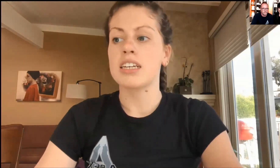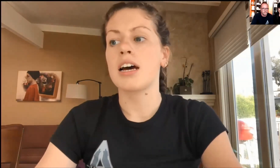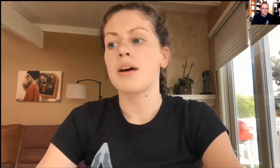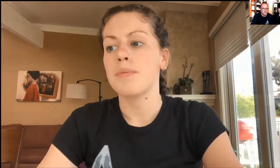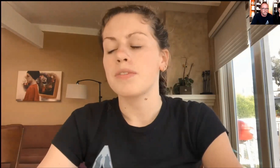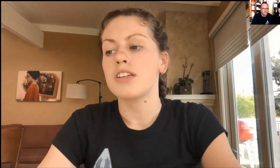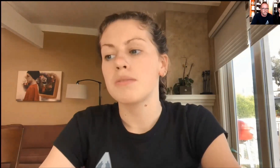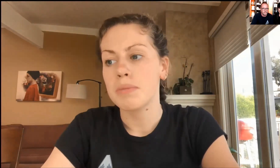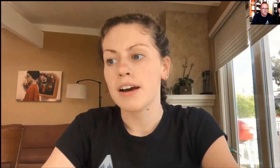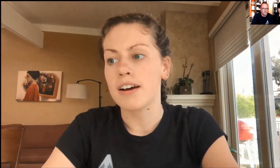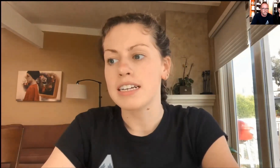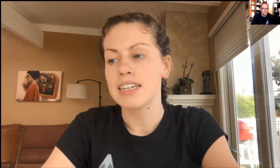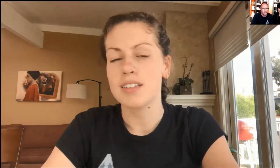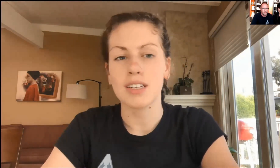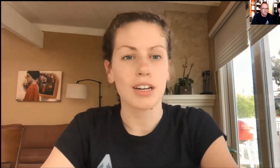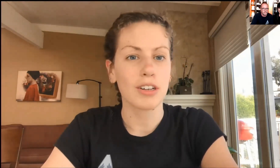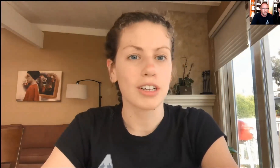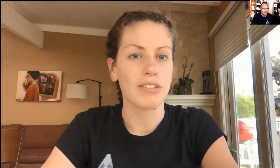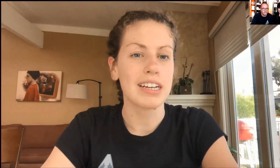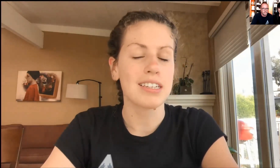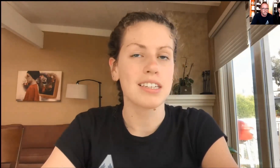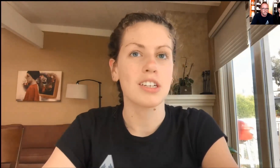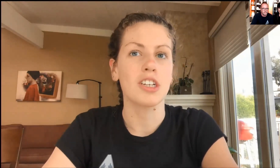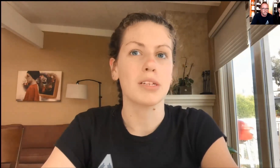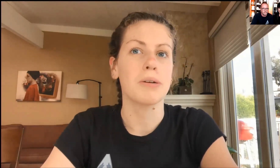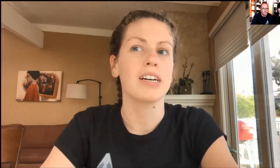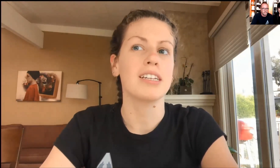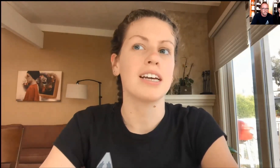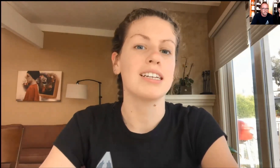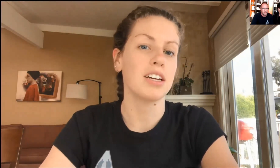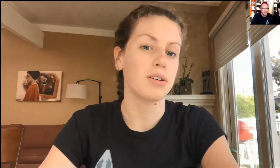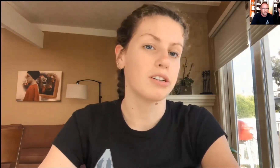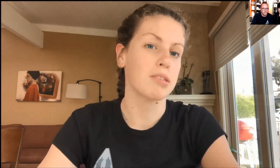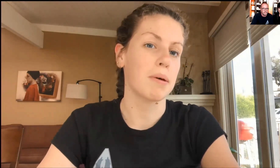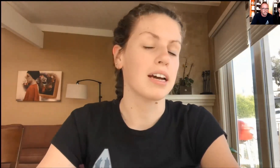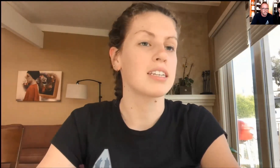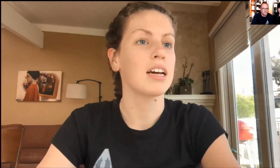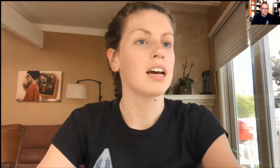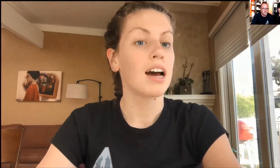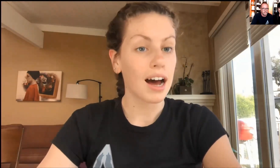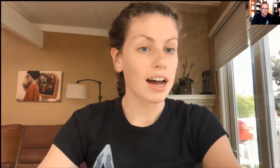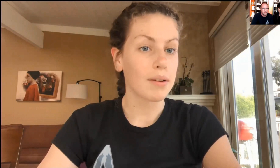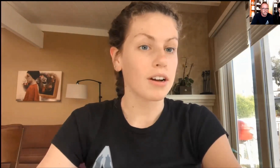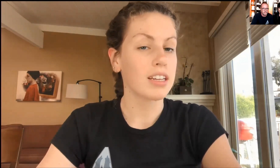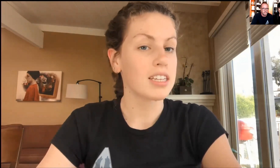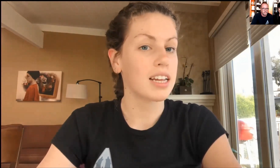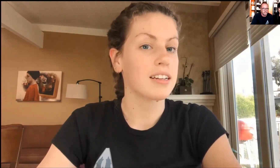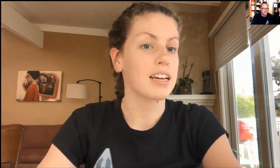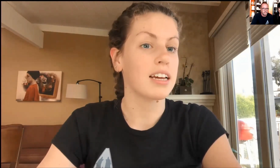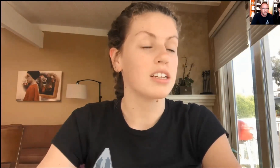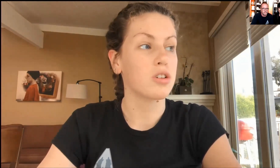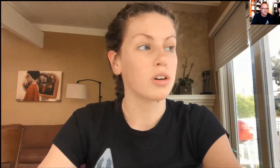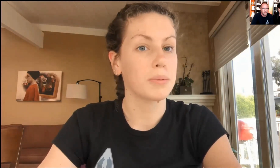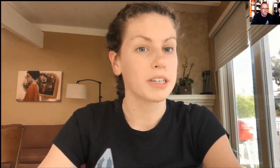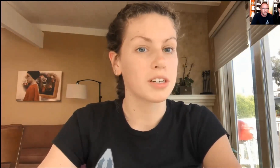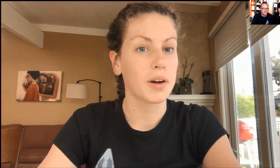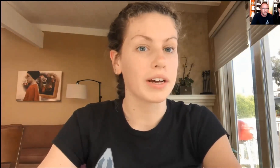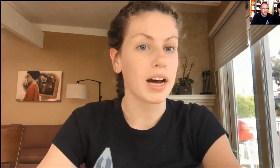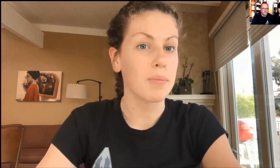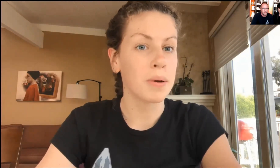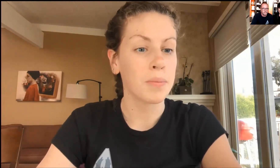And to be honest, I was a little nervous just because I didn't know what to expect. I read all these things in